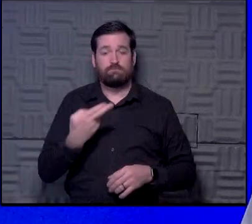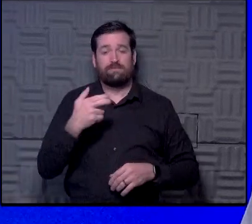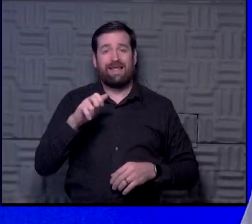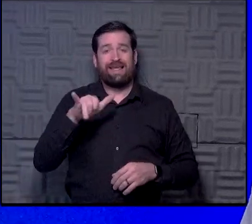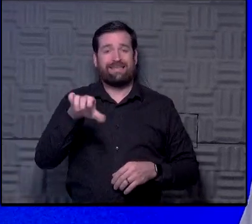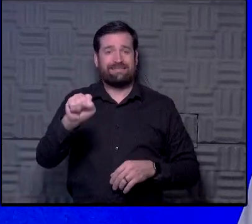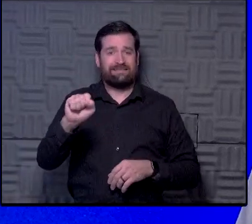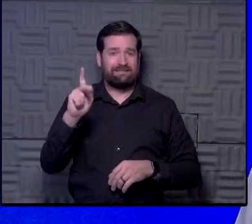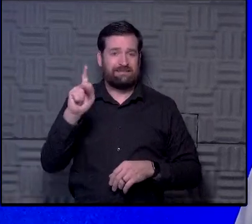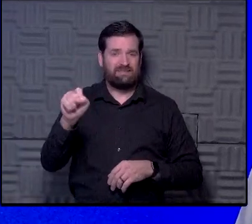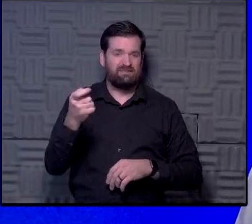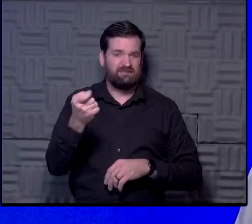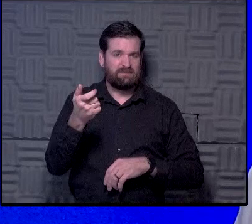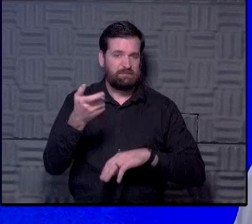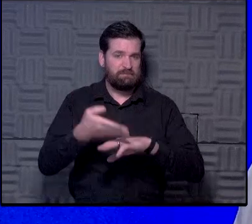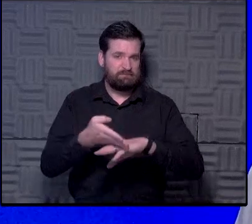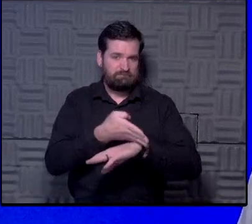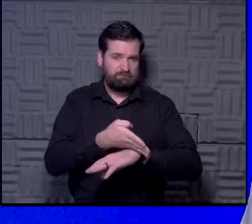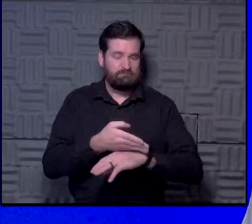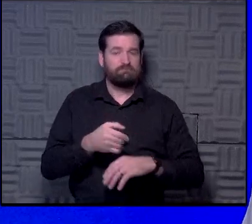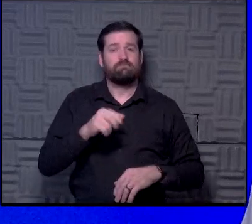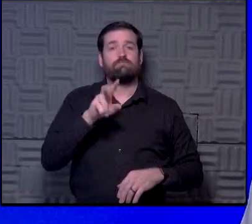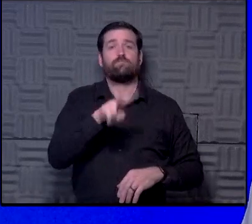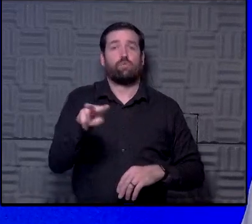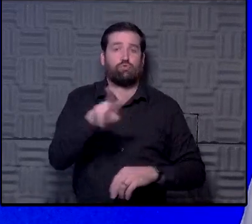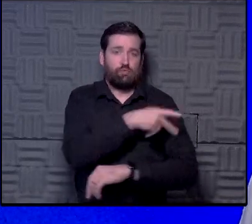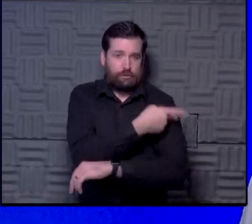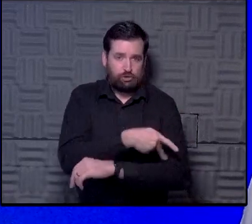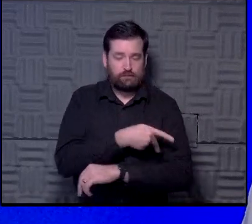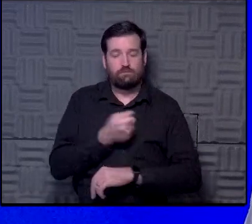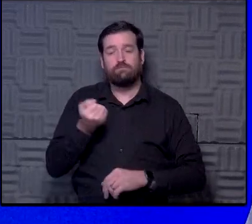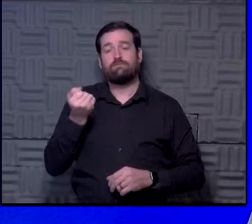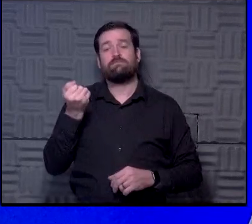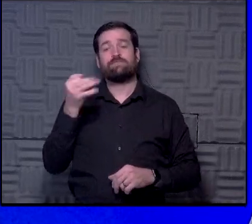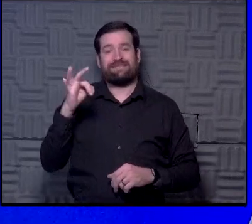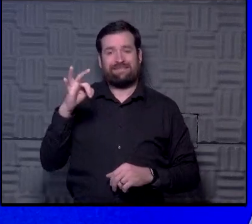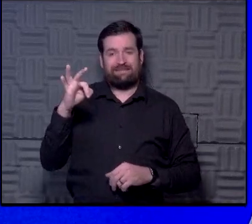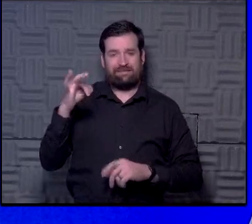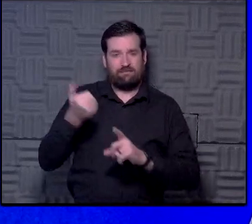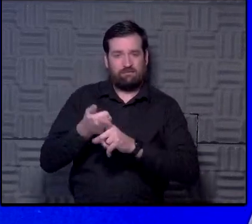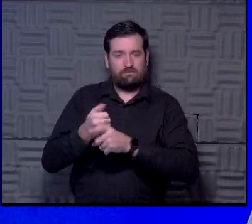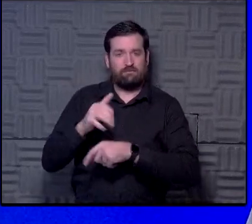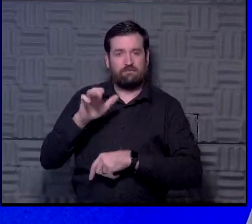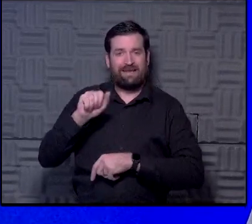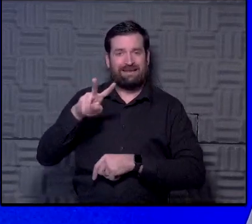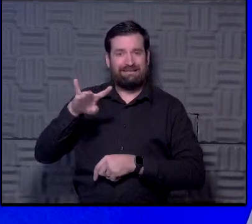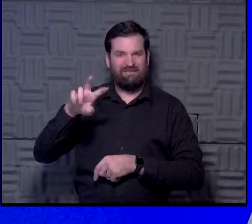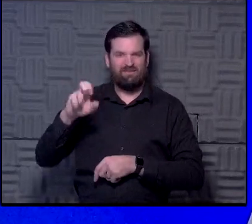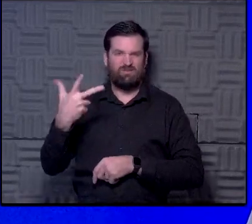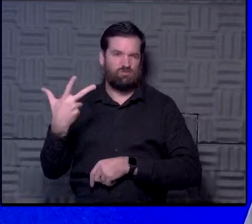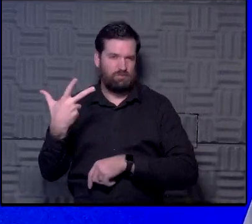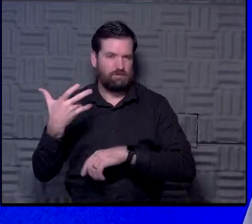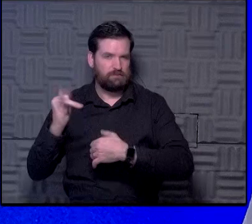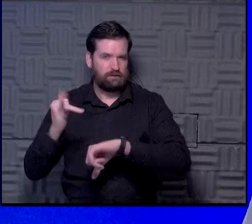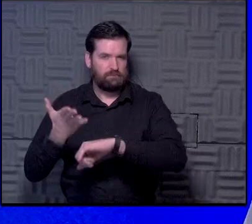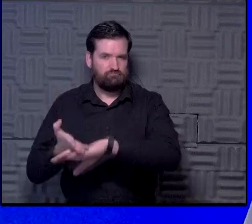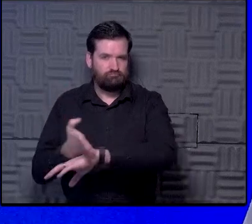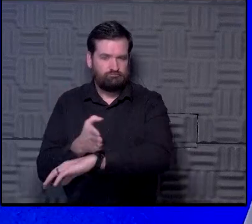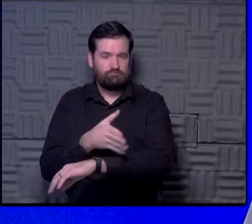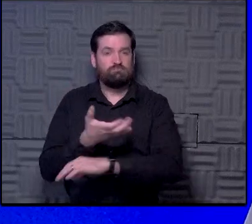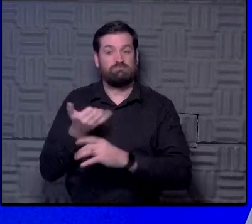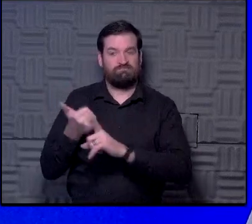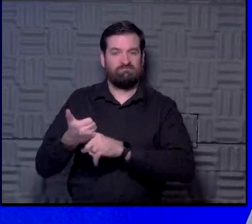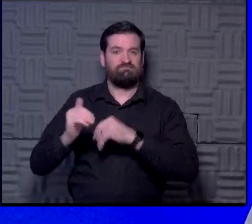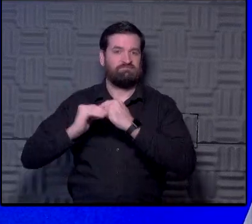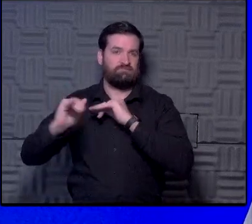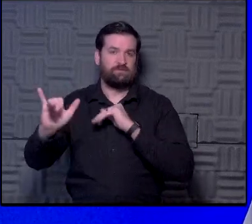is a little bit better. They have 22 patients with 19 active infections and 3 in that recovery period. So they are at a